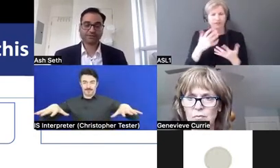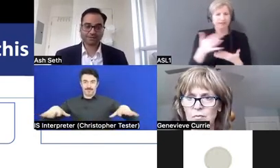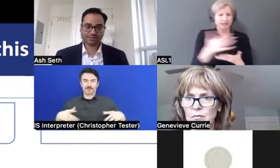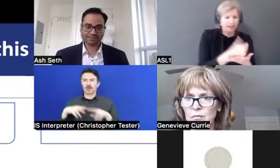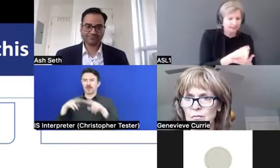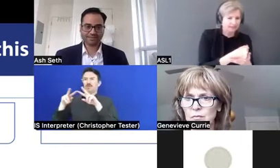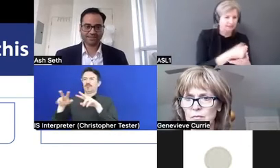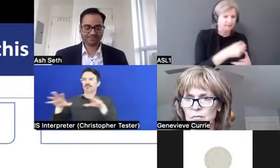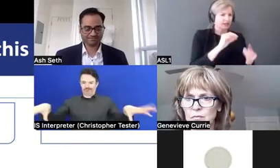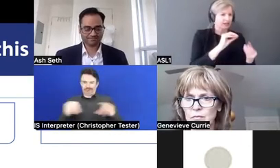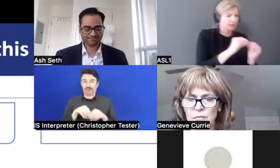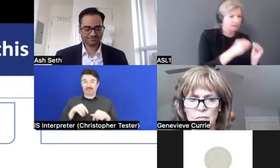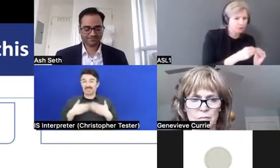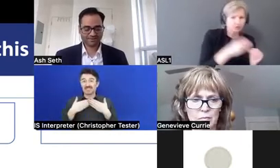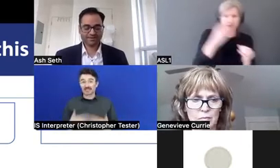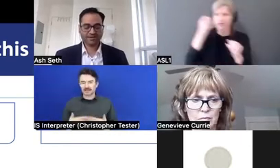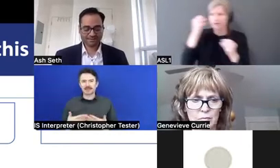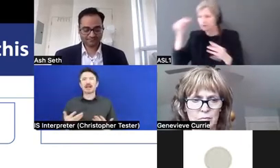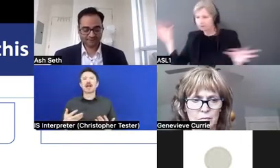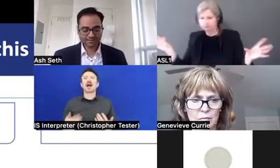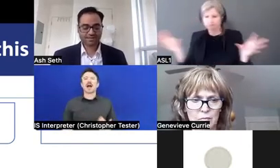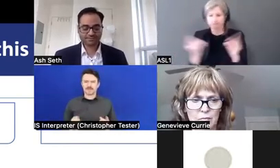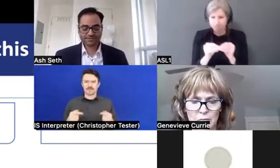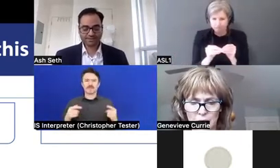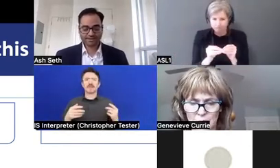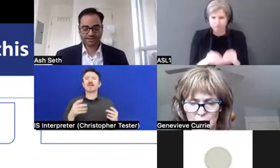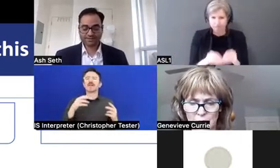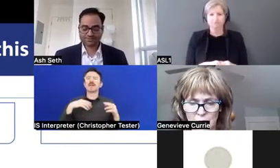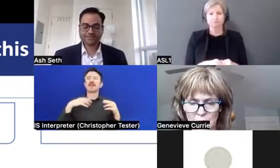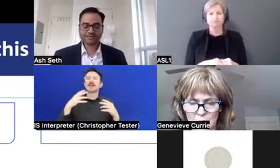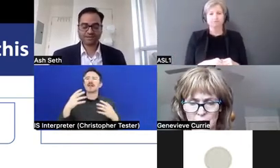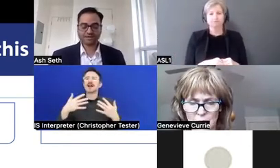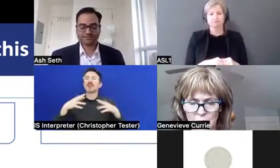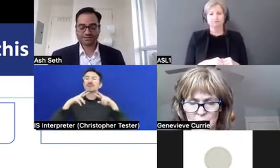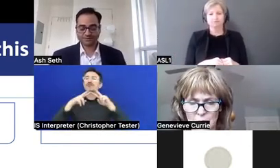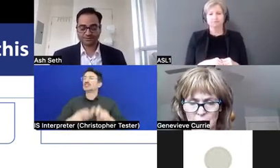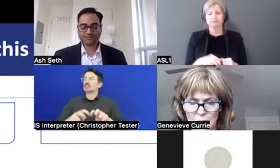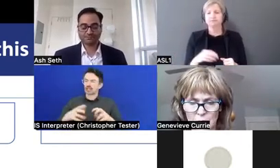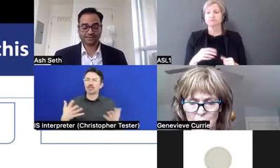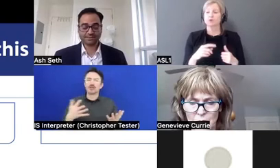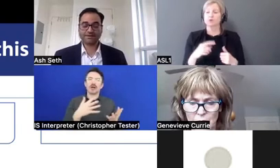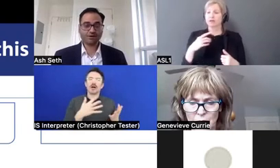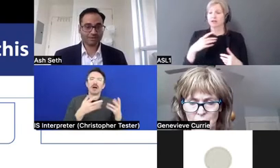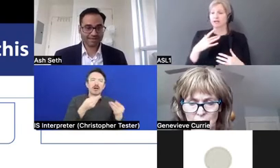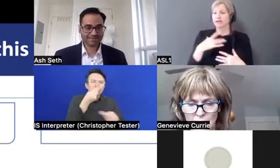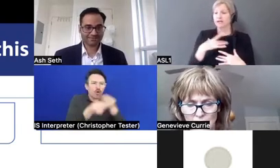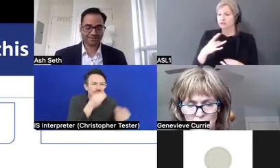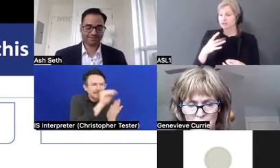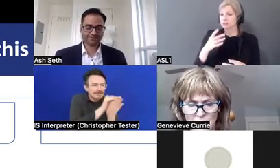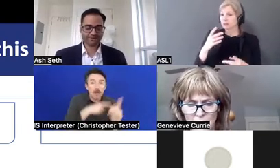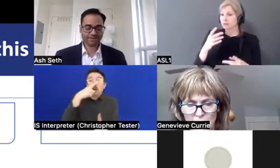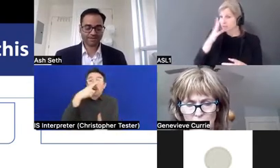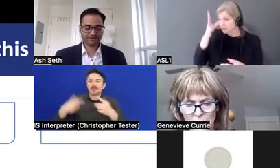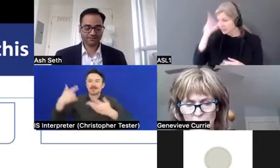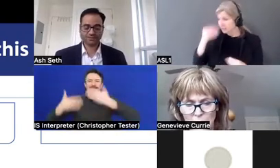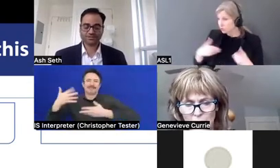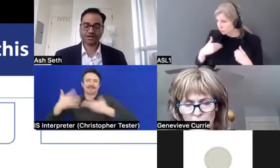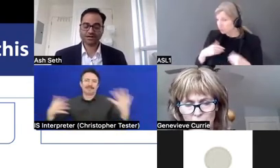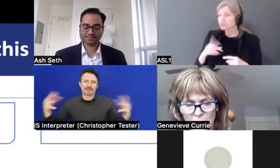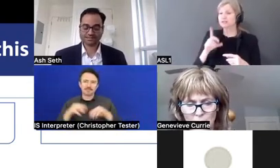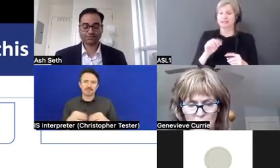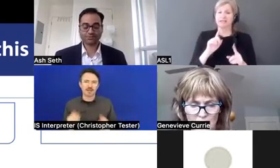and quantitative data. As a first step, interested parents and youth completed an online screening survey,